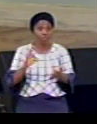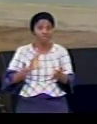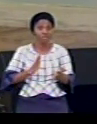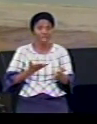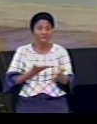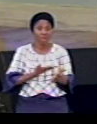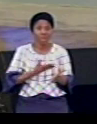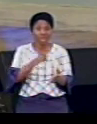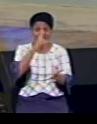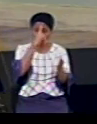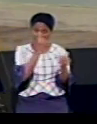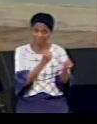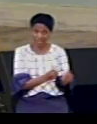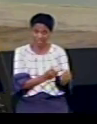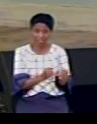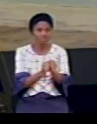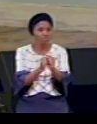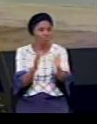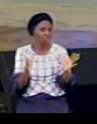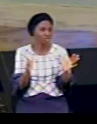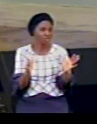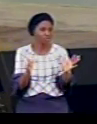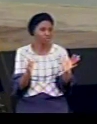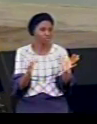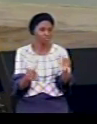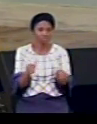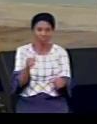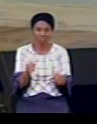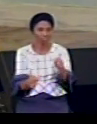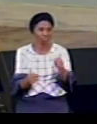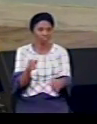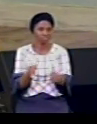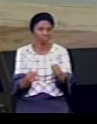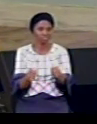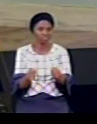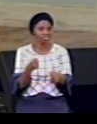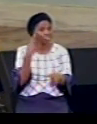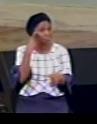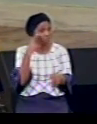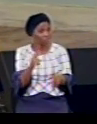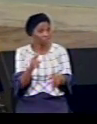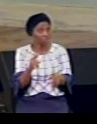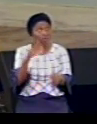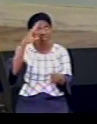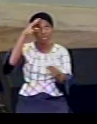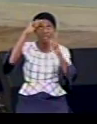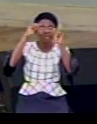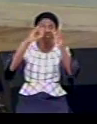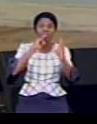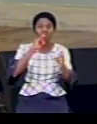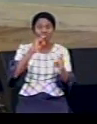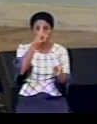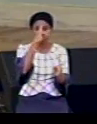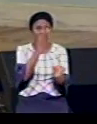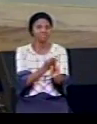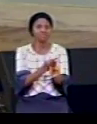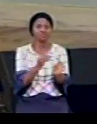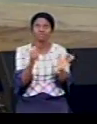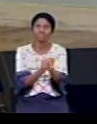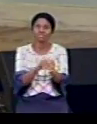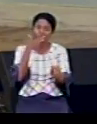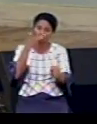faith without wavering, for he is faithful that